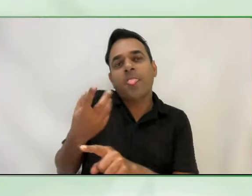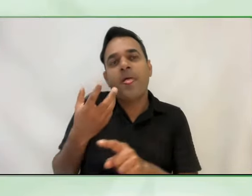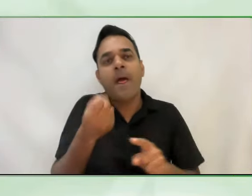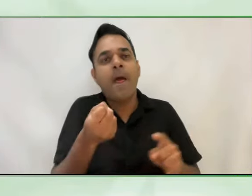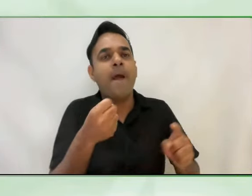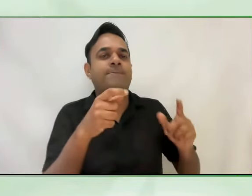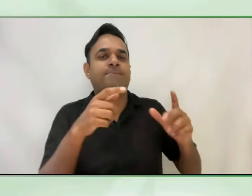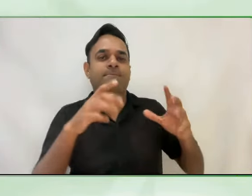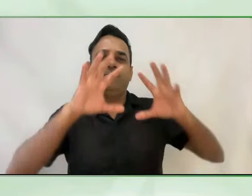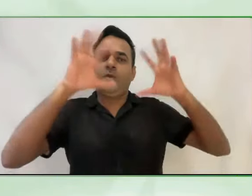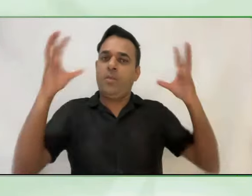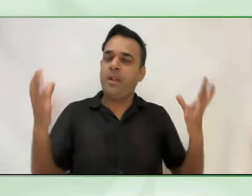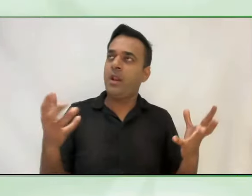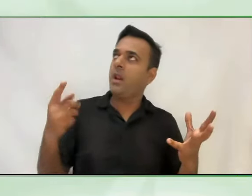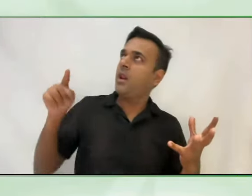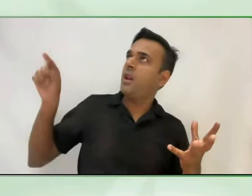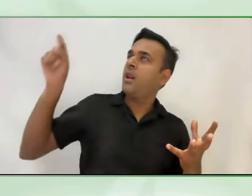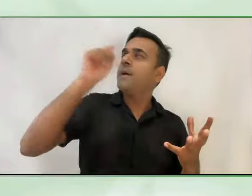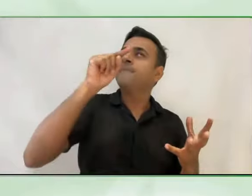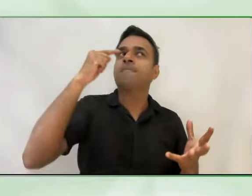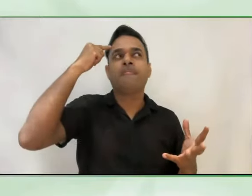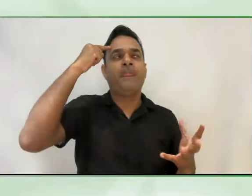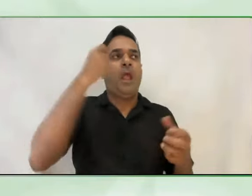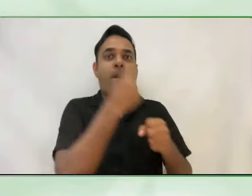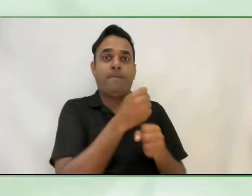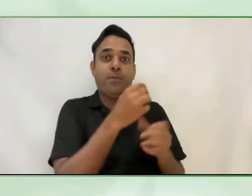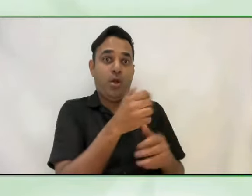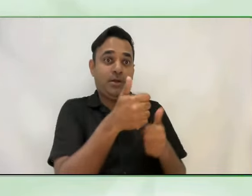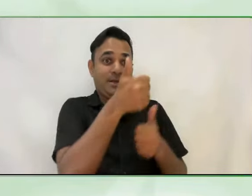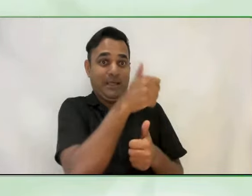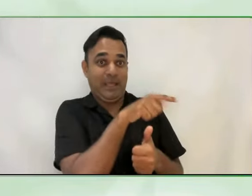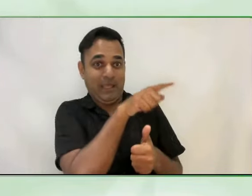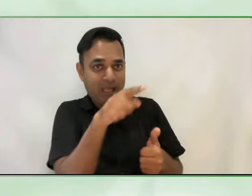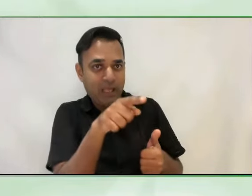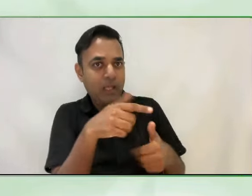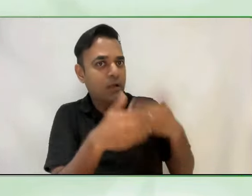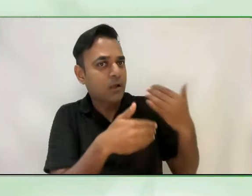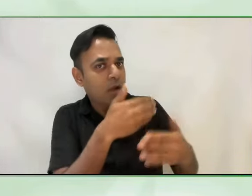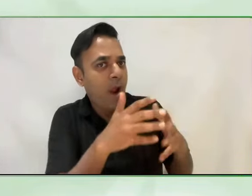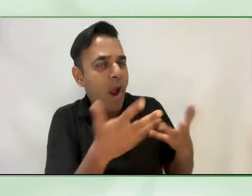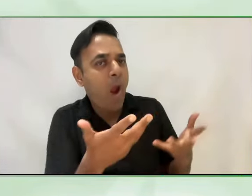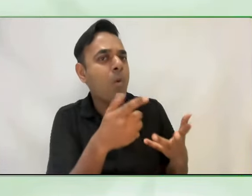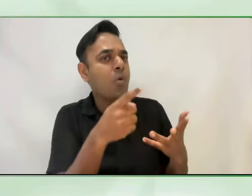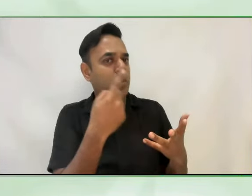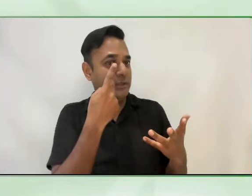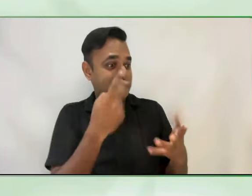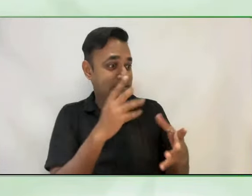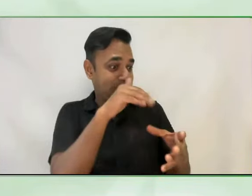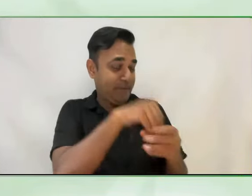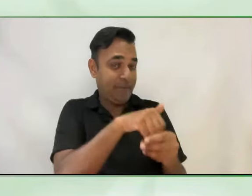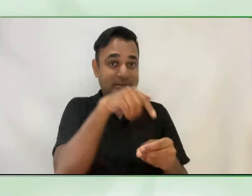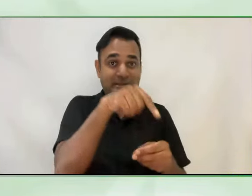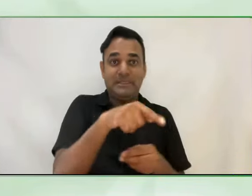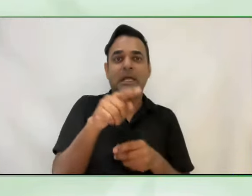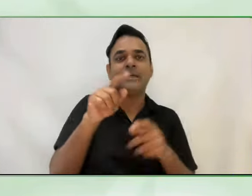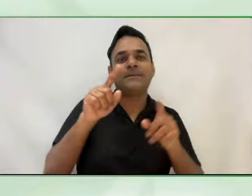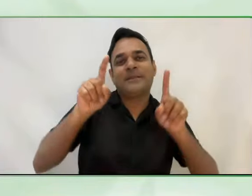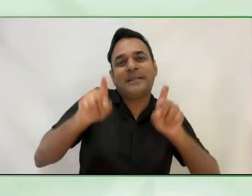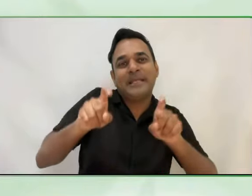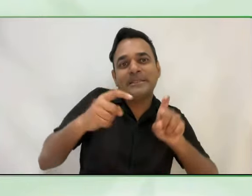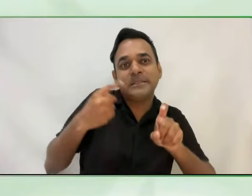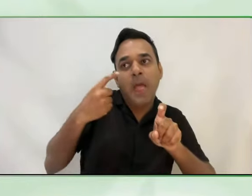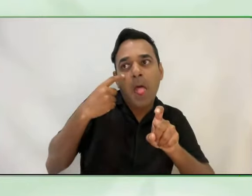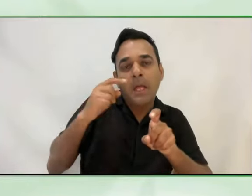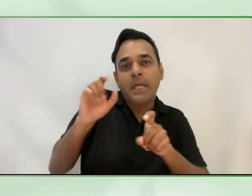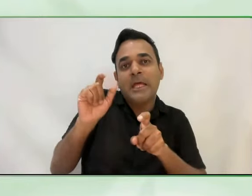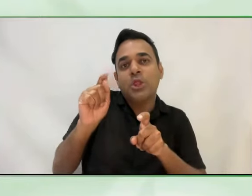index, and understanding what sort of practice is going on, and then supporting employers to make changes in their practice. So that,